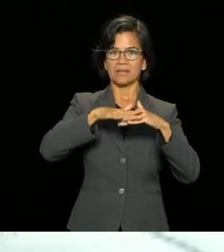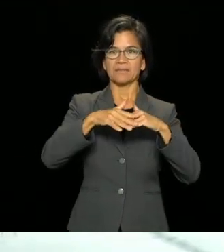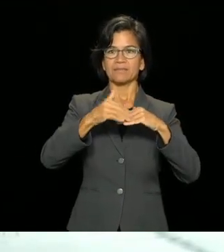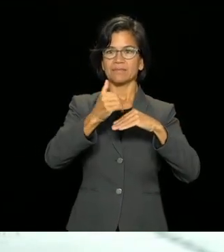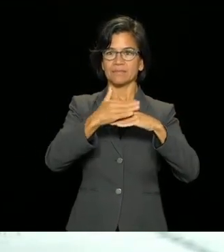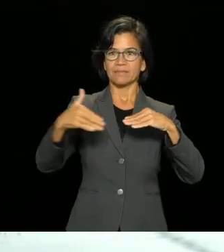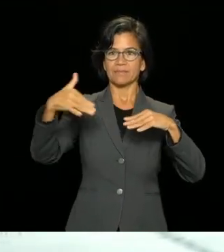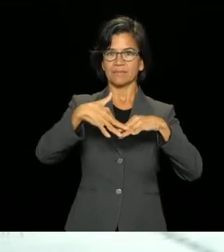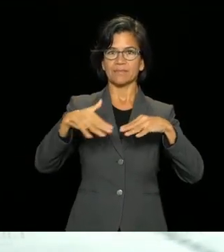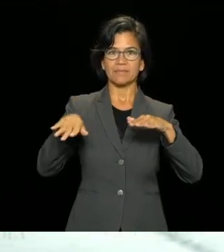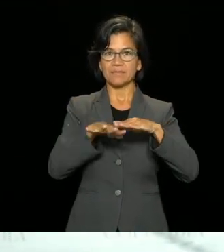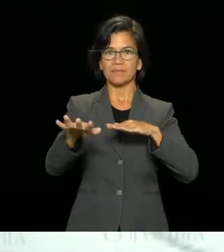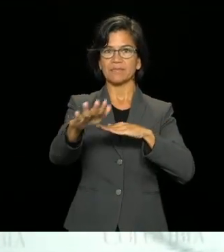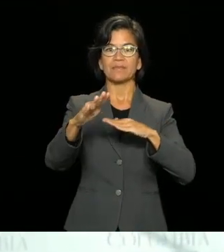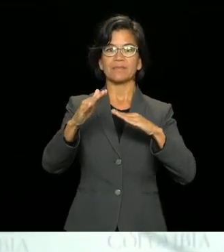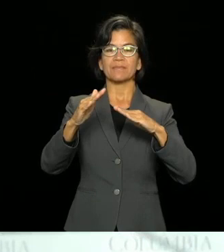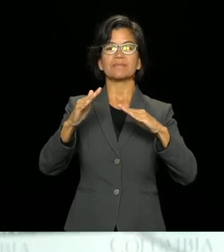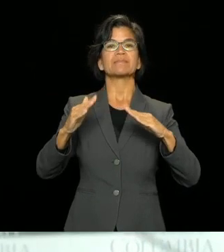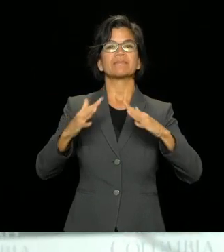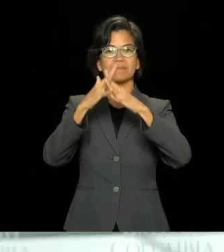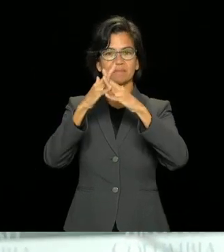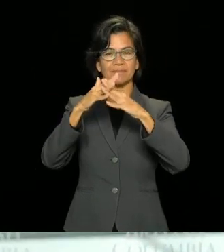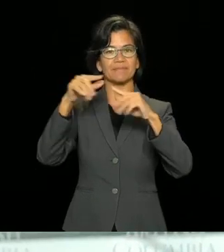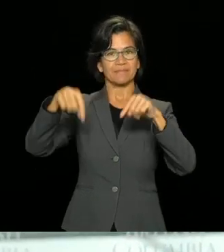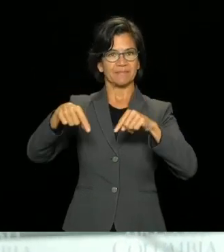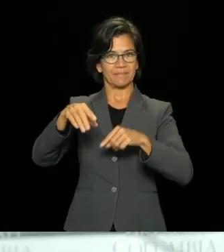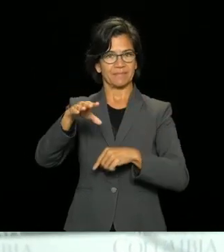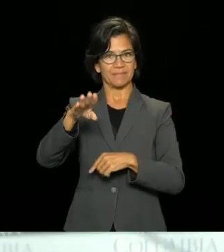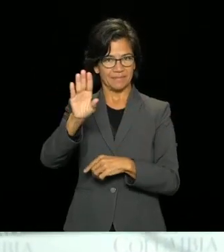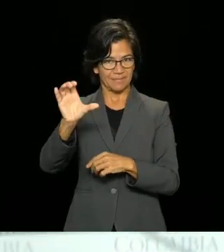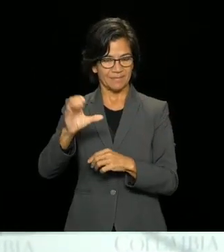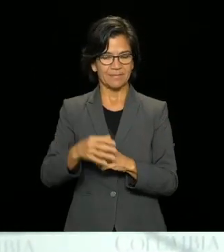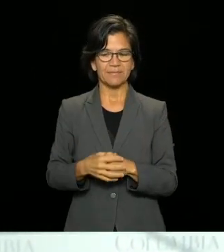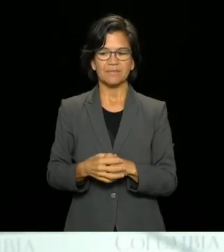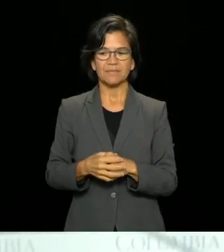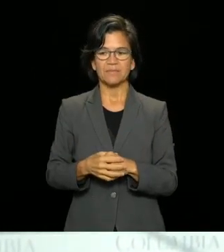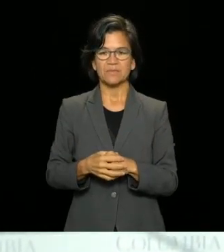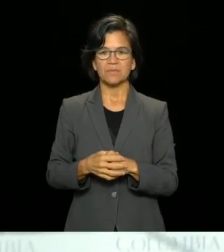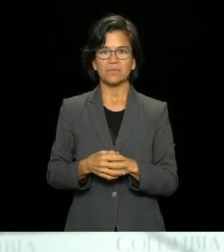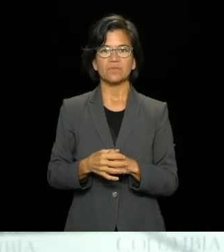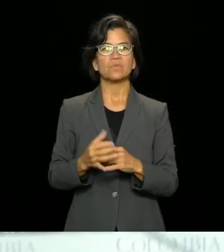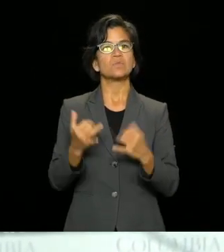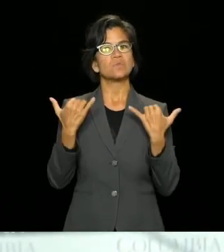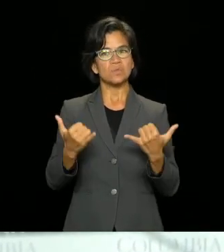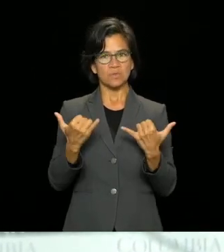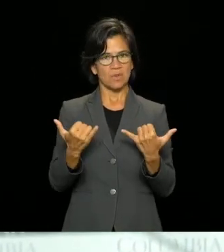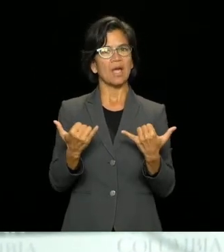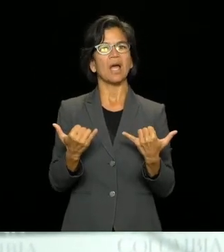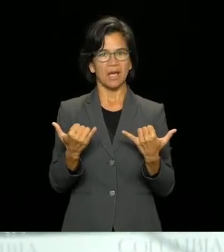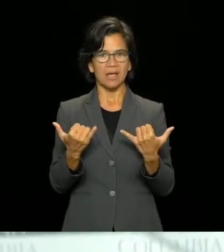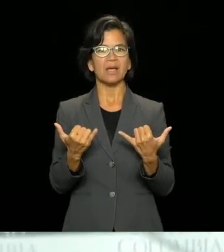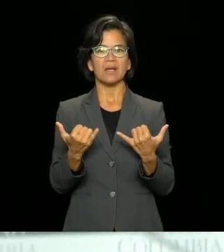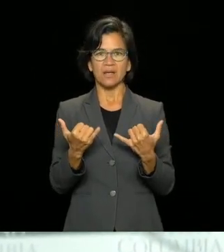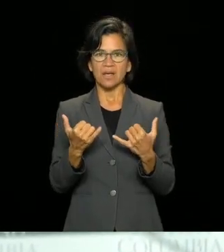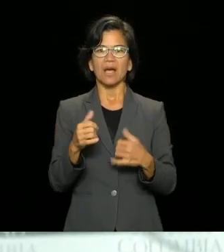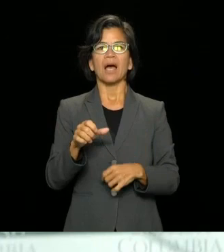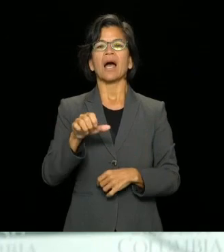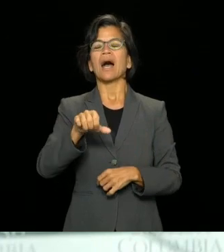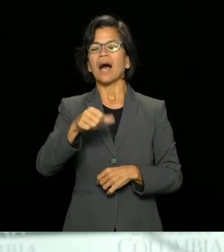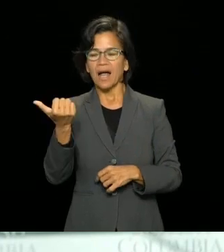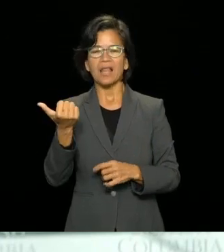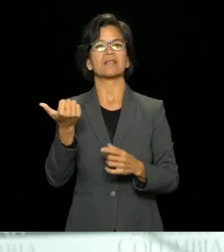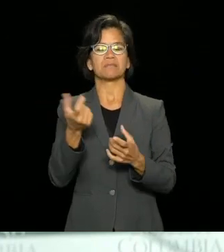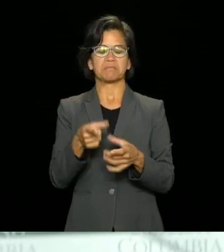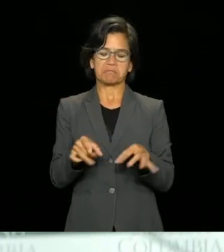day for British Columbia, a day where we collectively take another bold step towards breaking the silence on